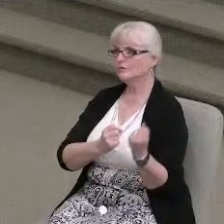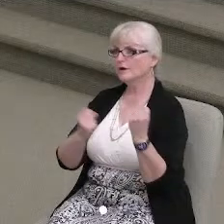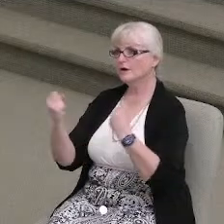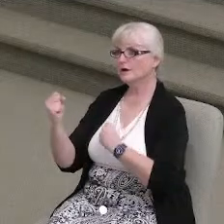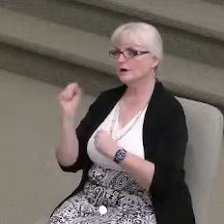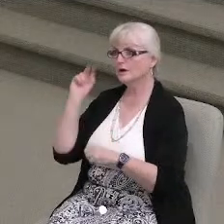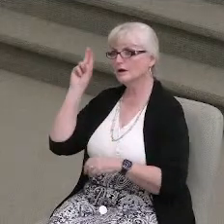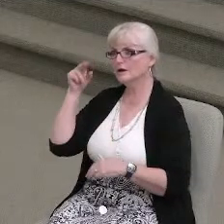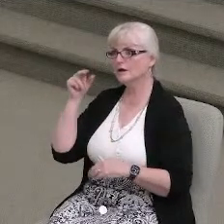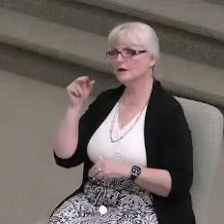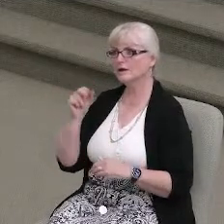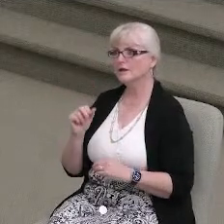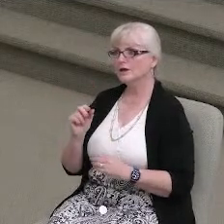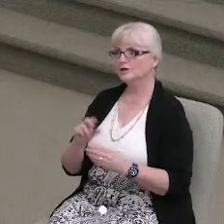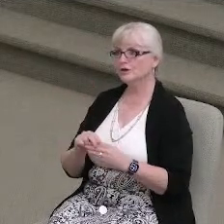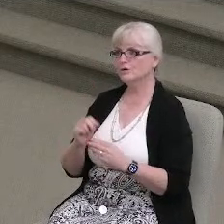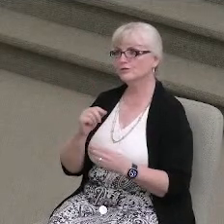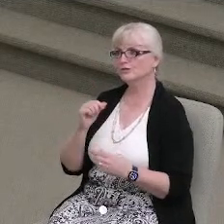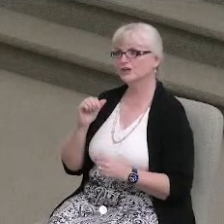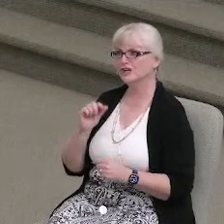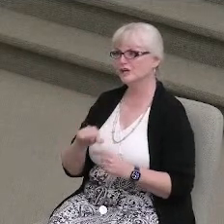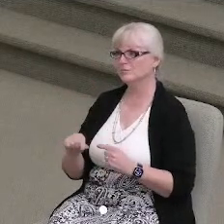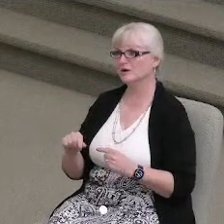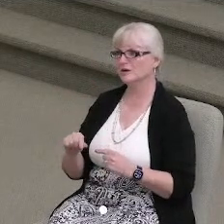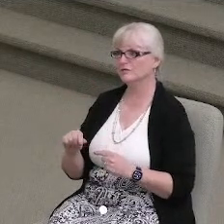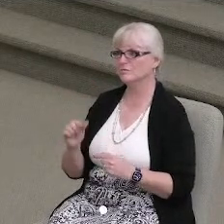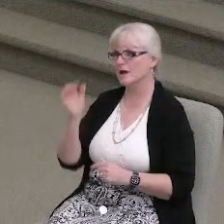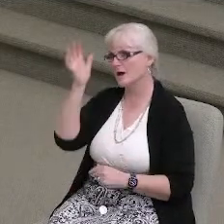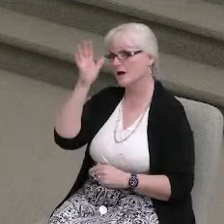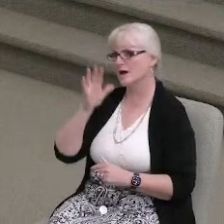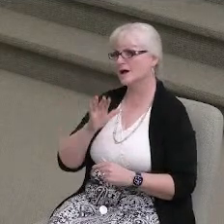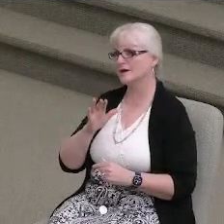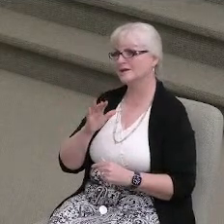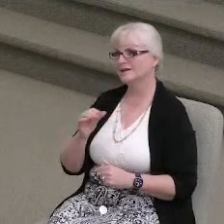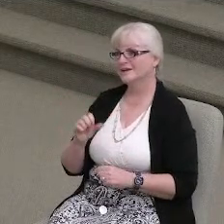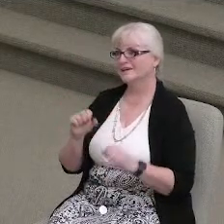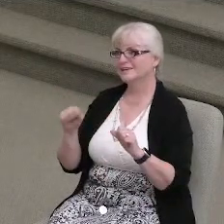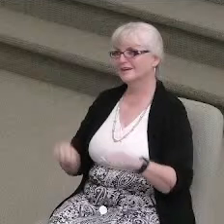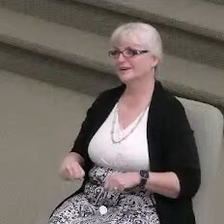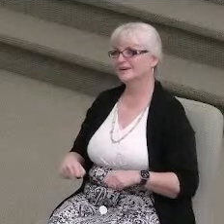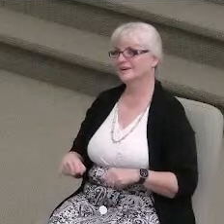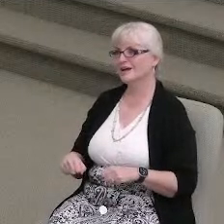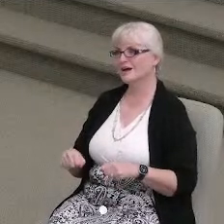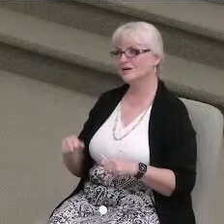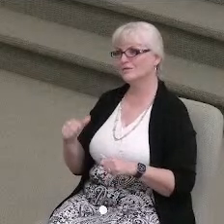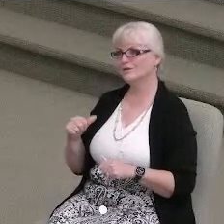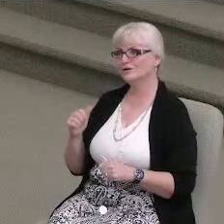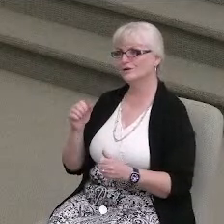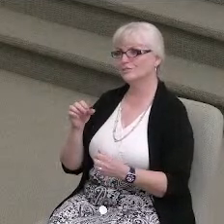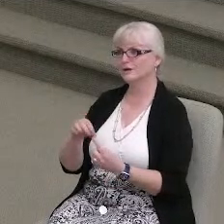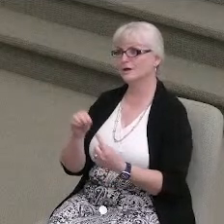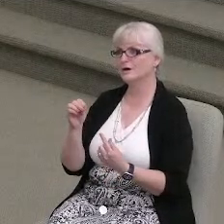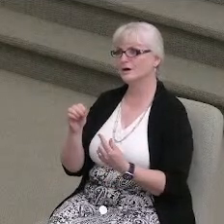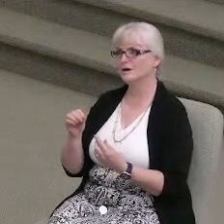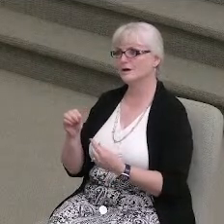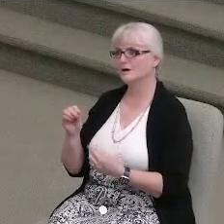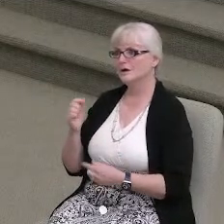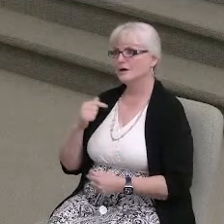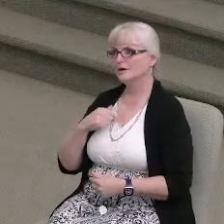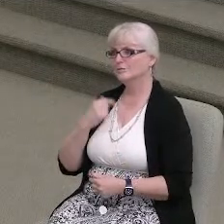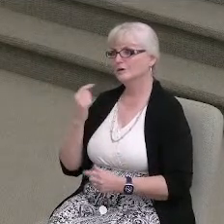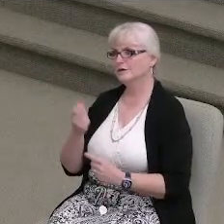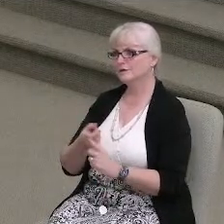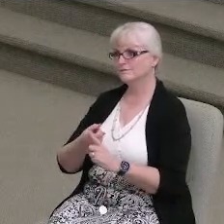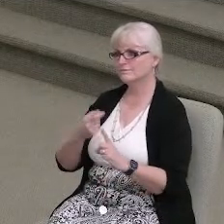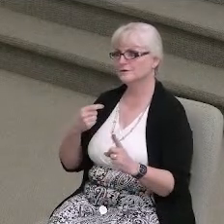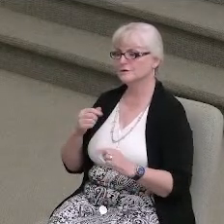of hell, no scheme of man can ever